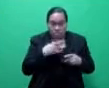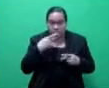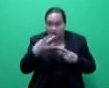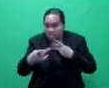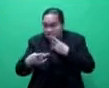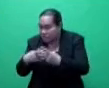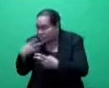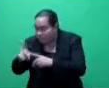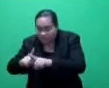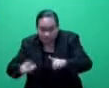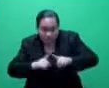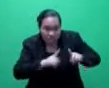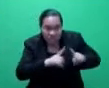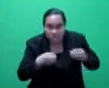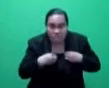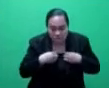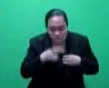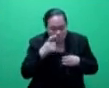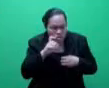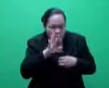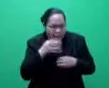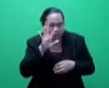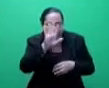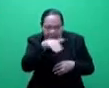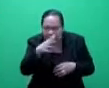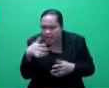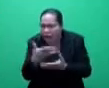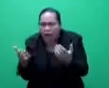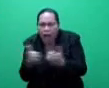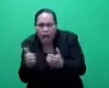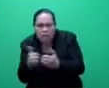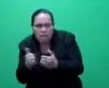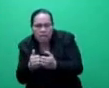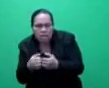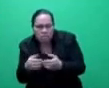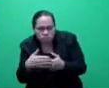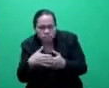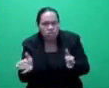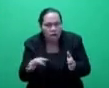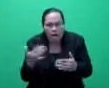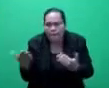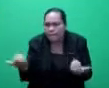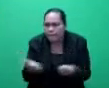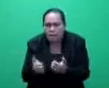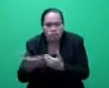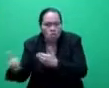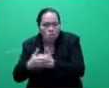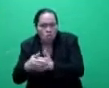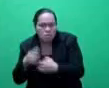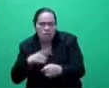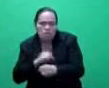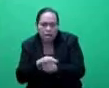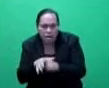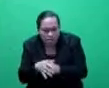respective municipalities to comprehend the nature and number of businesses in the CBD area that were closed down due to the